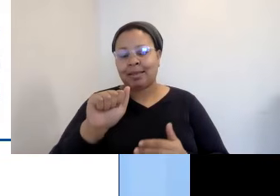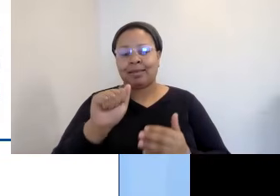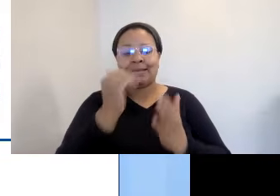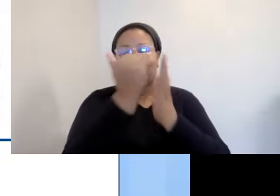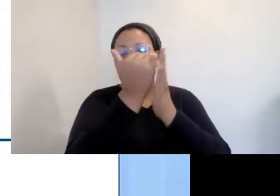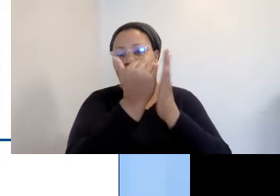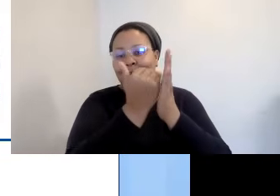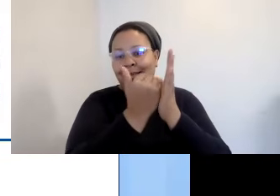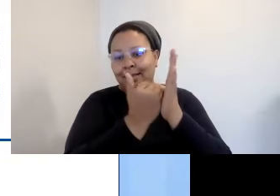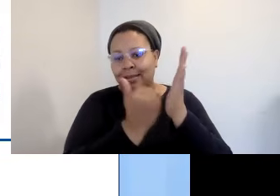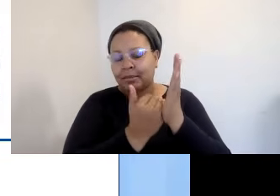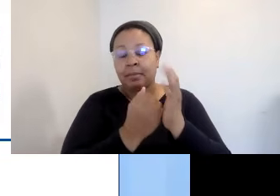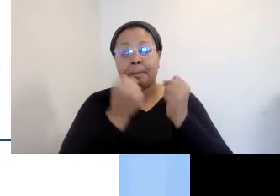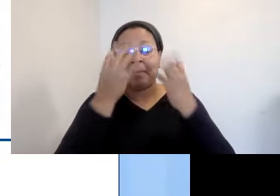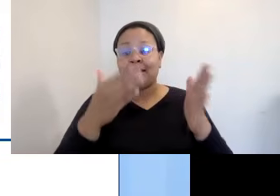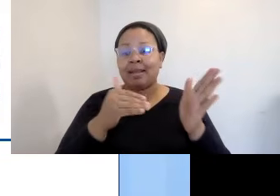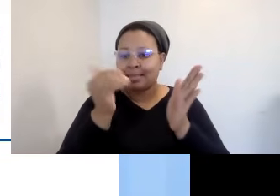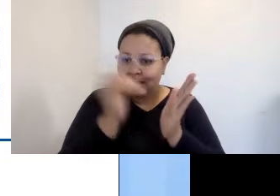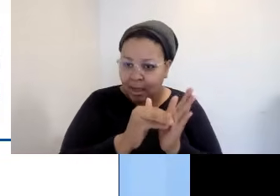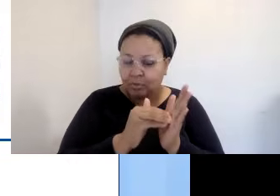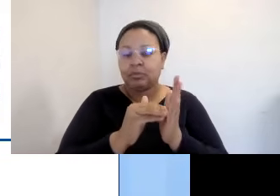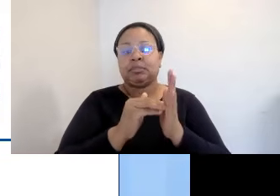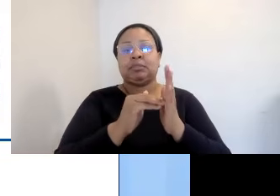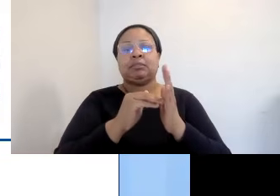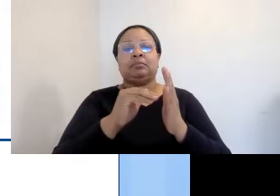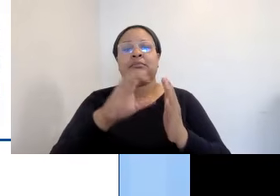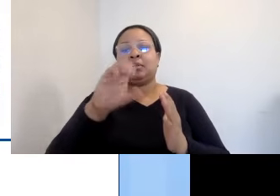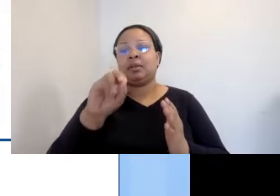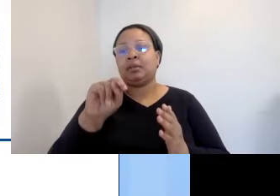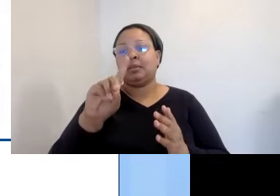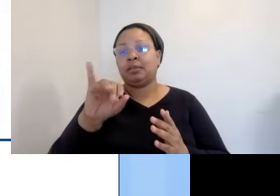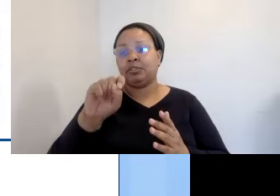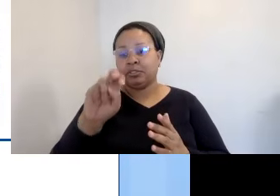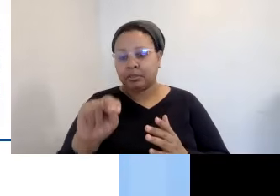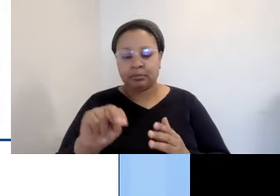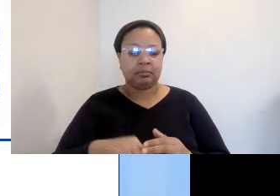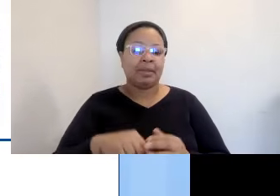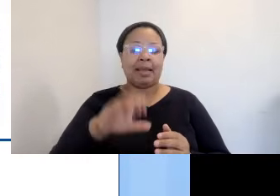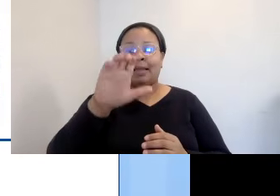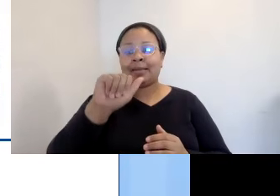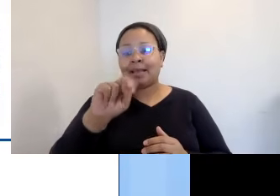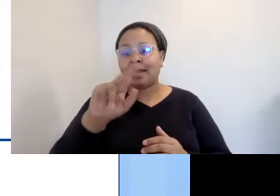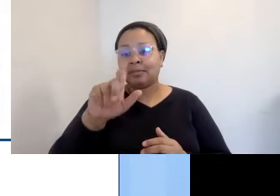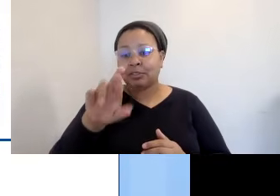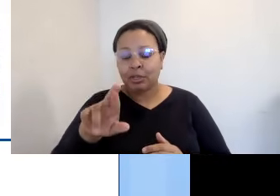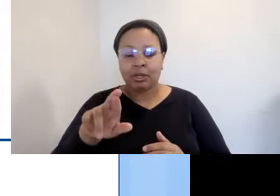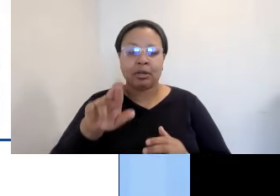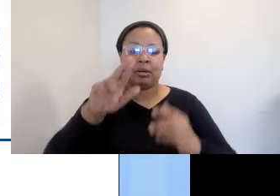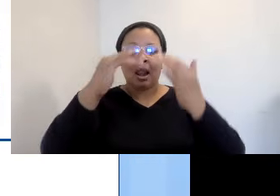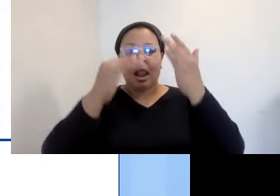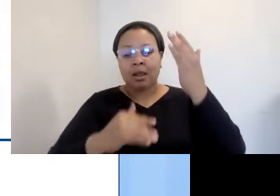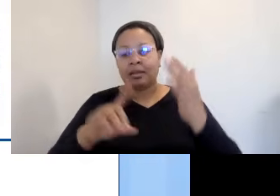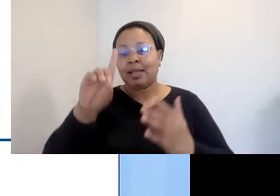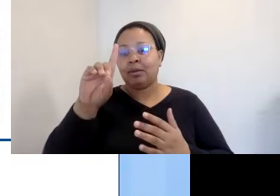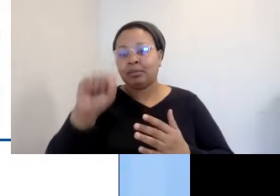because there's thousands of conditions listed on there, ranging from cancer to Down syndrome, etc. Or if